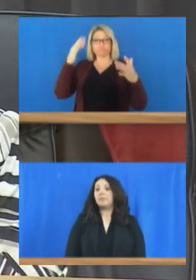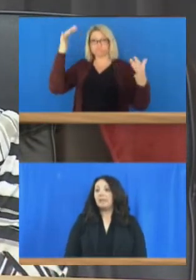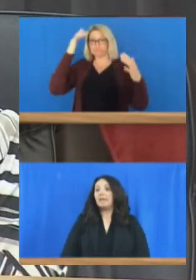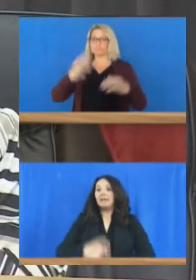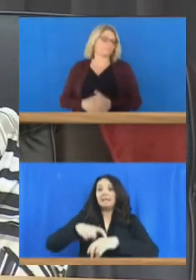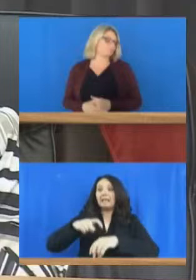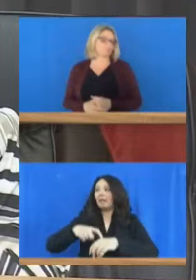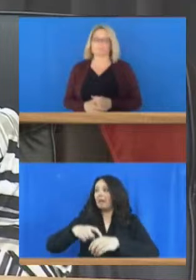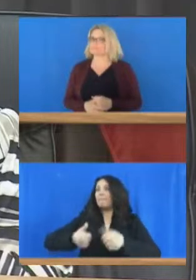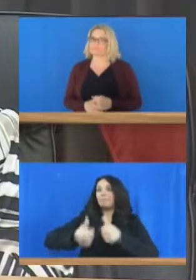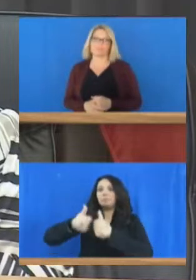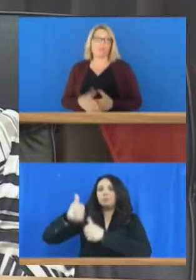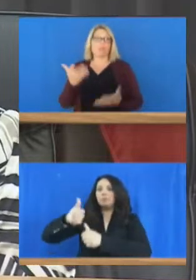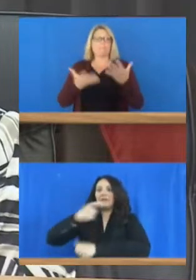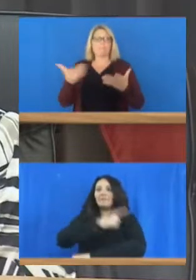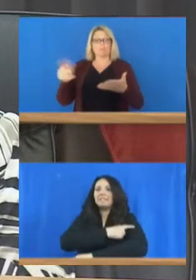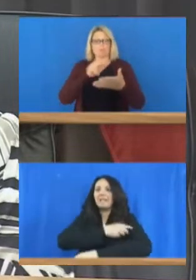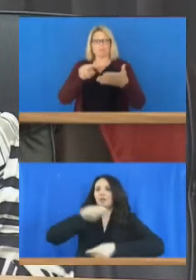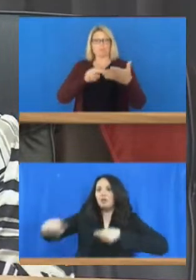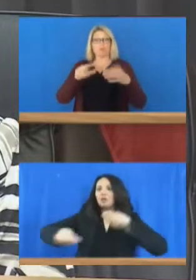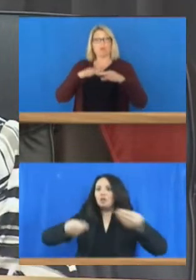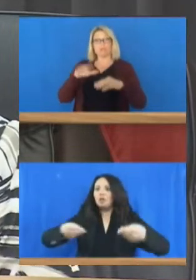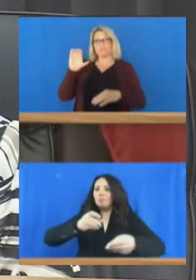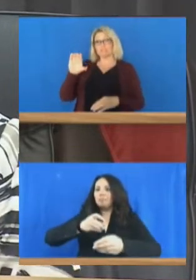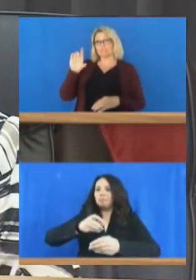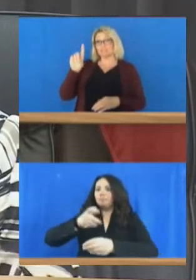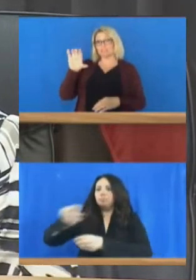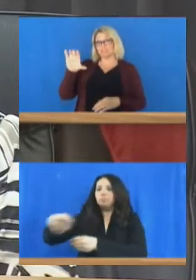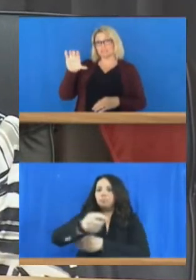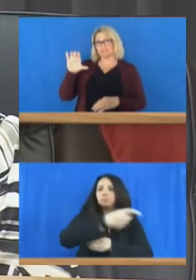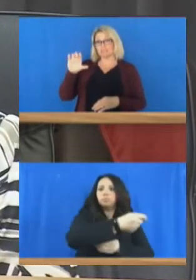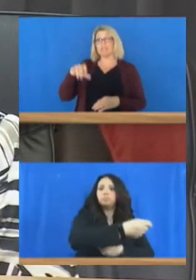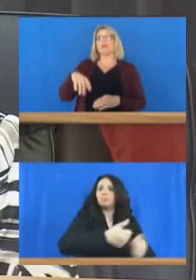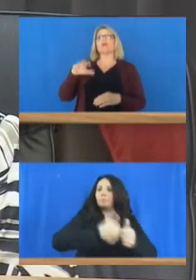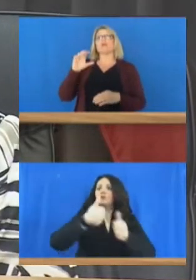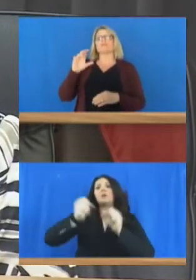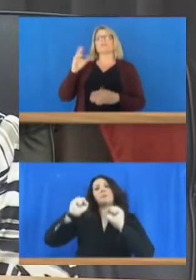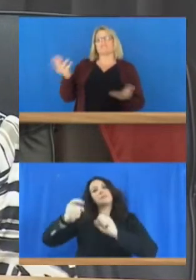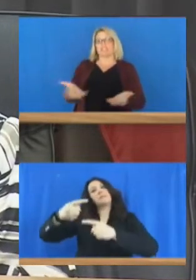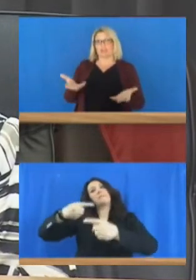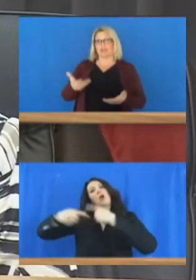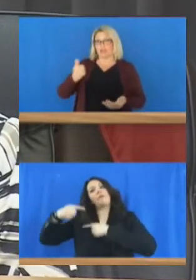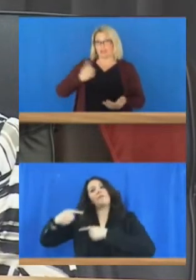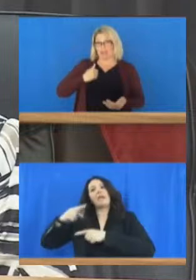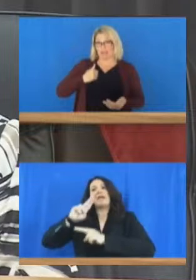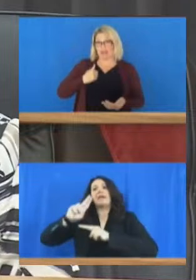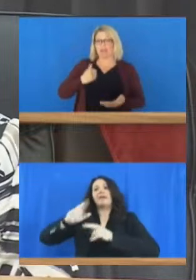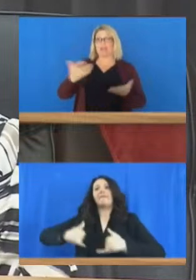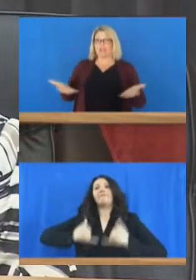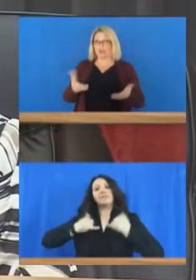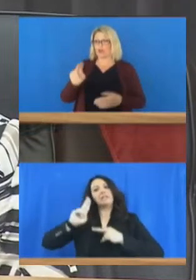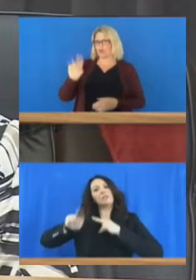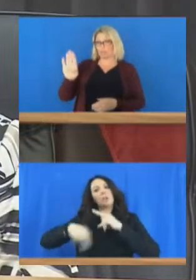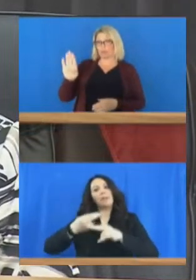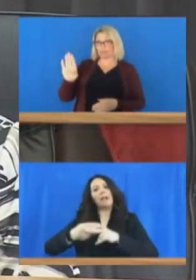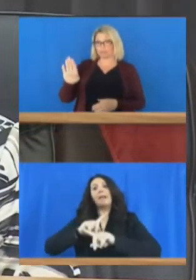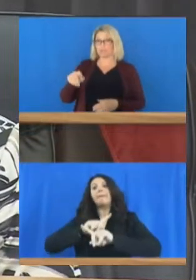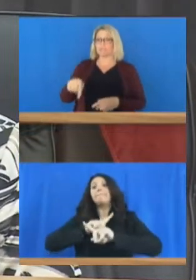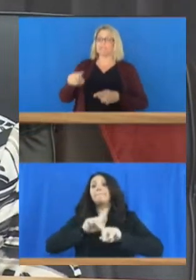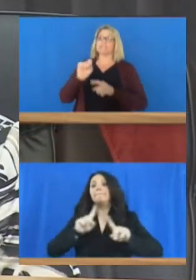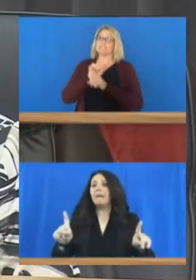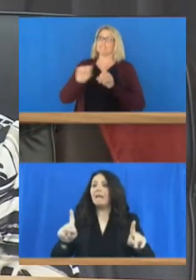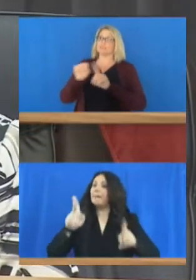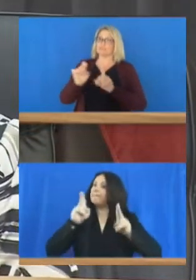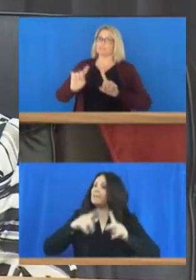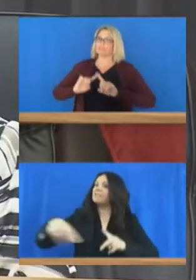doesn't really kick in until at least 2 to 3 weeks after that first dose, and again after the second dose. So it's really, really important that we all stay